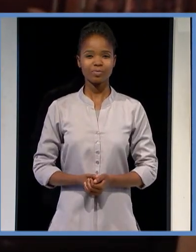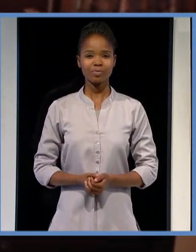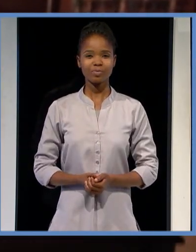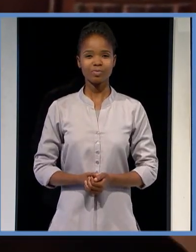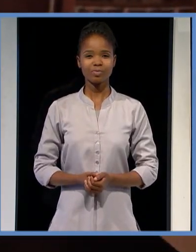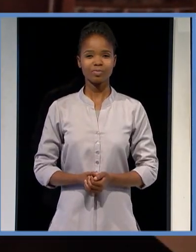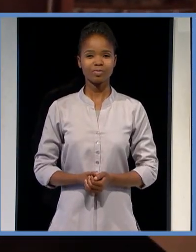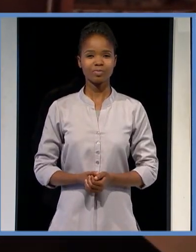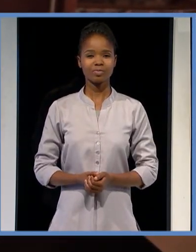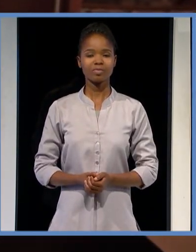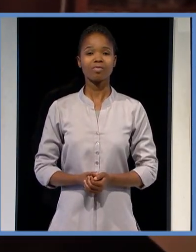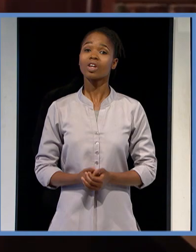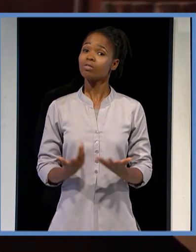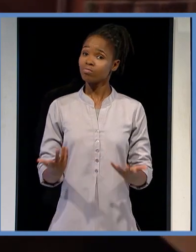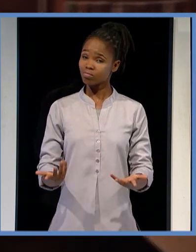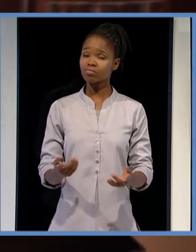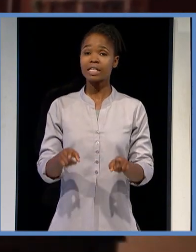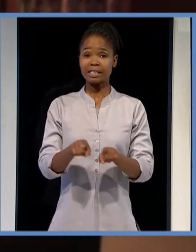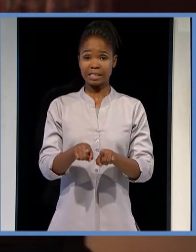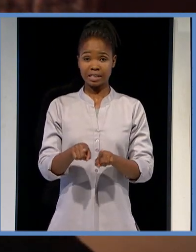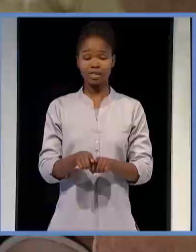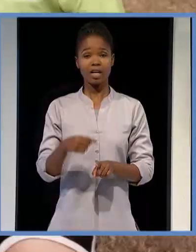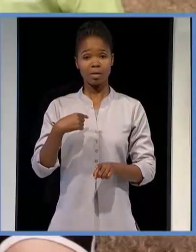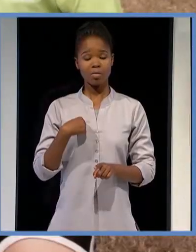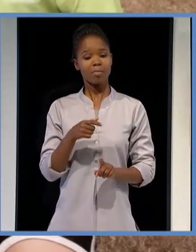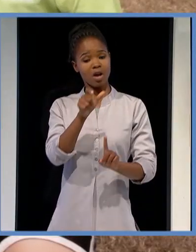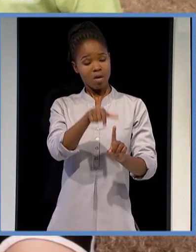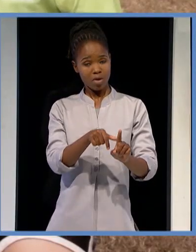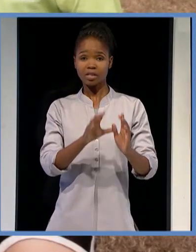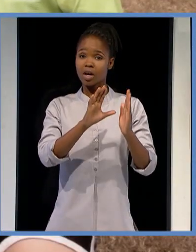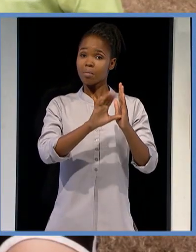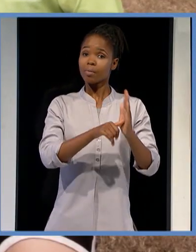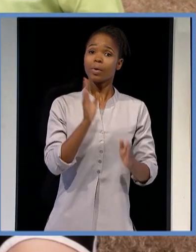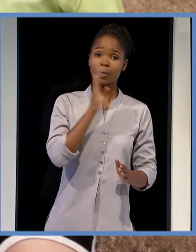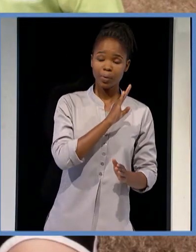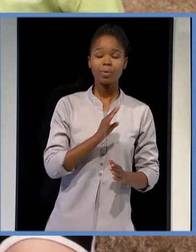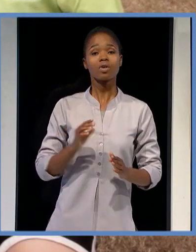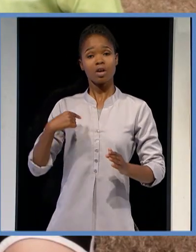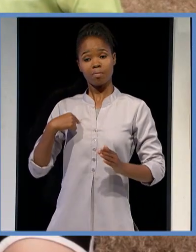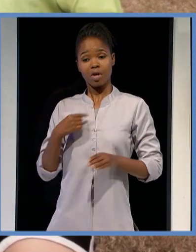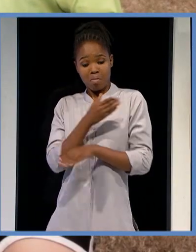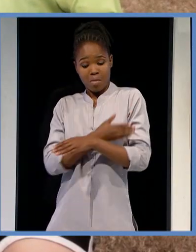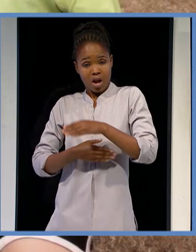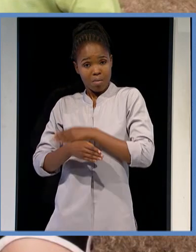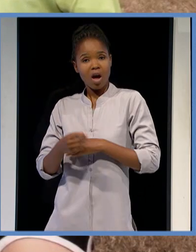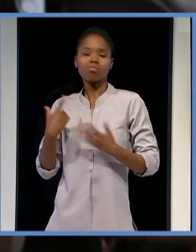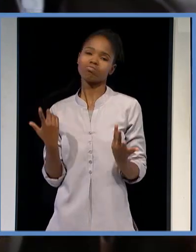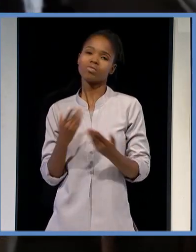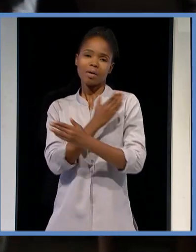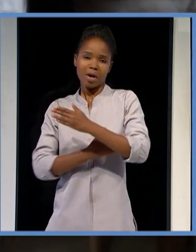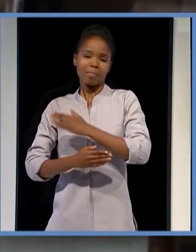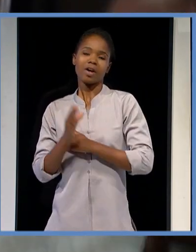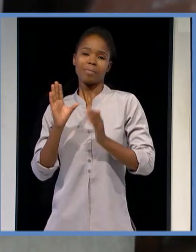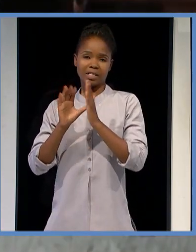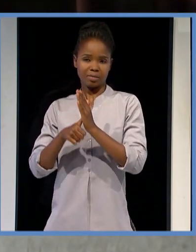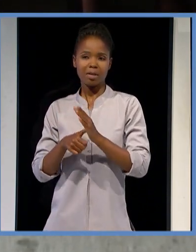socks off. I would have to say the difference between me and the average Joe is the average Joe has arms, and I don't. On